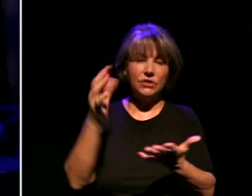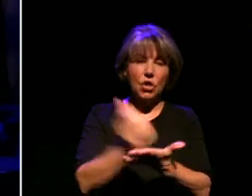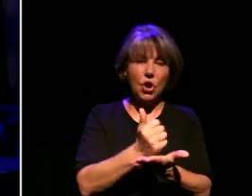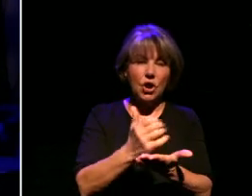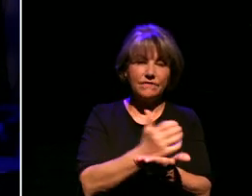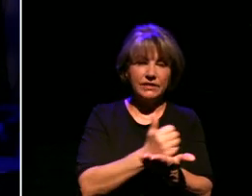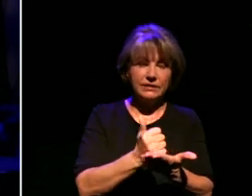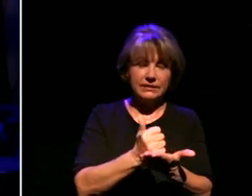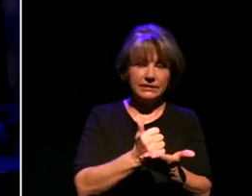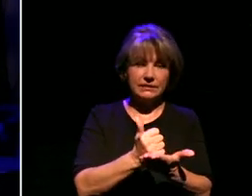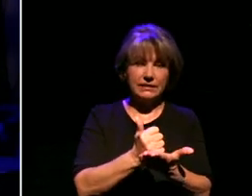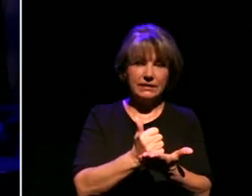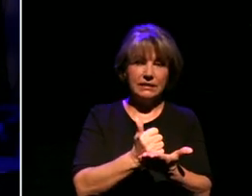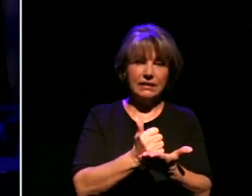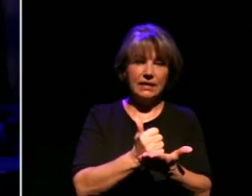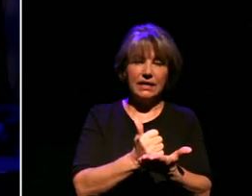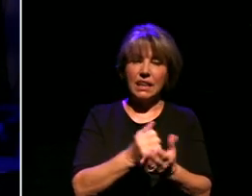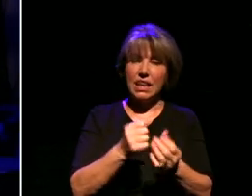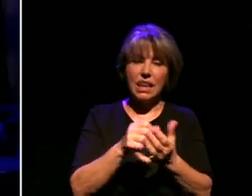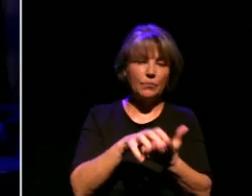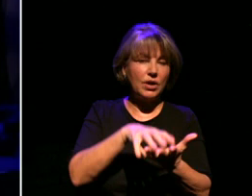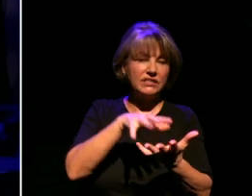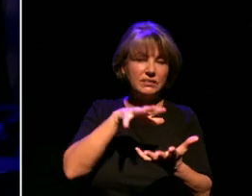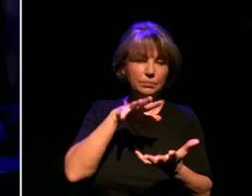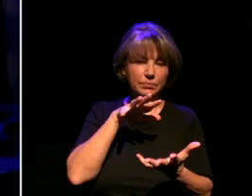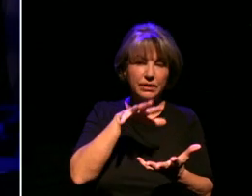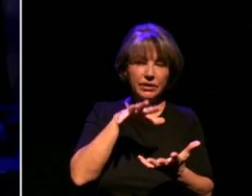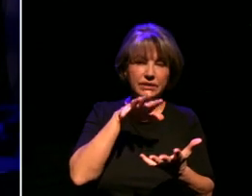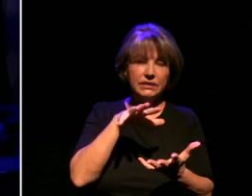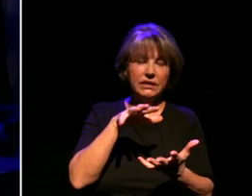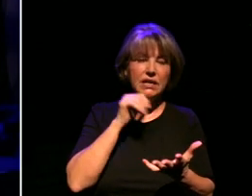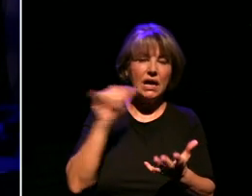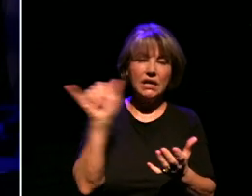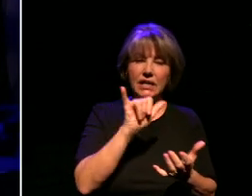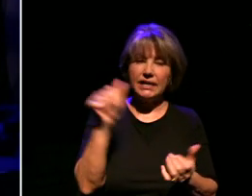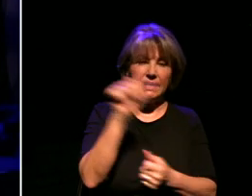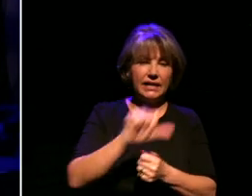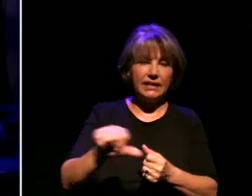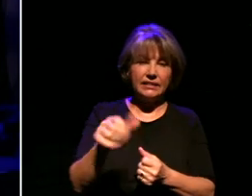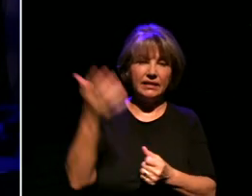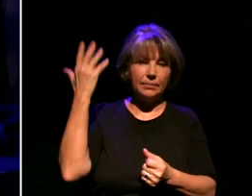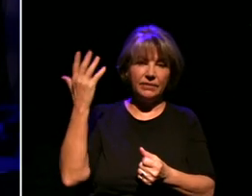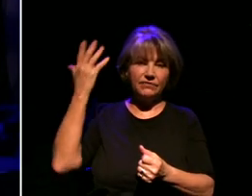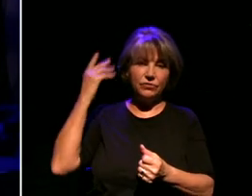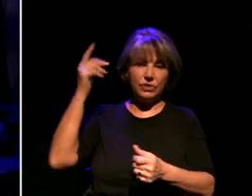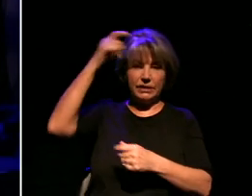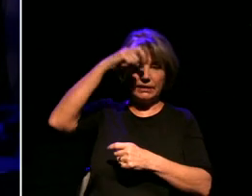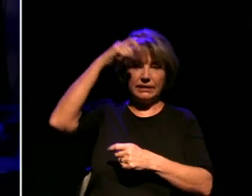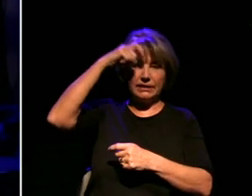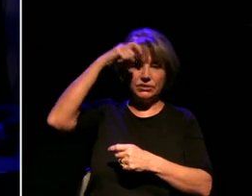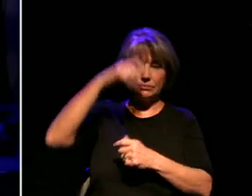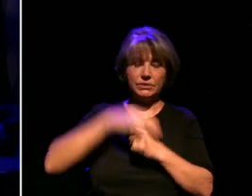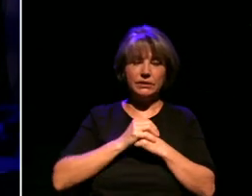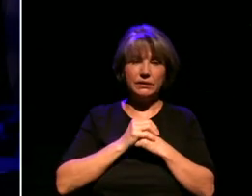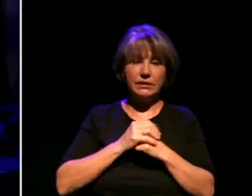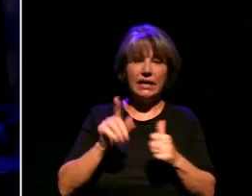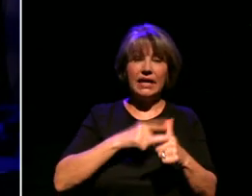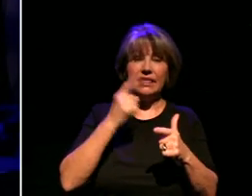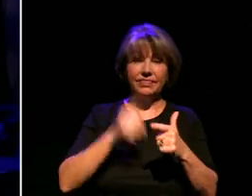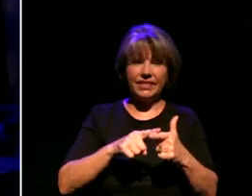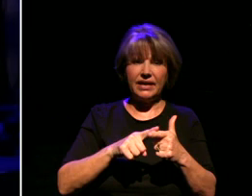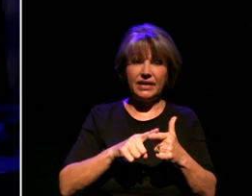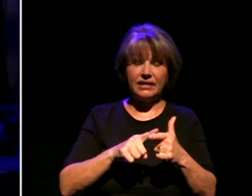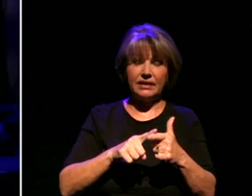and there's going to be prosperity unlike anything ever seen in Egypt. And then they're going to be followed